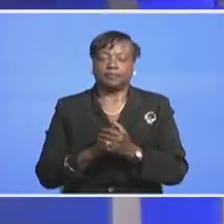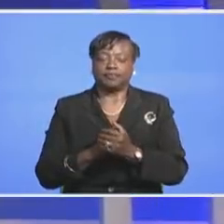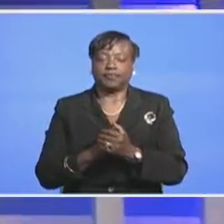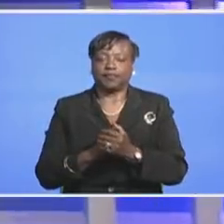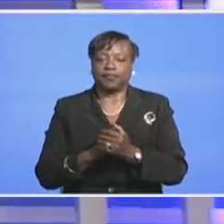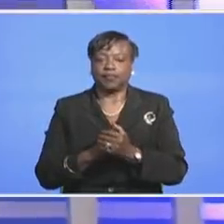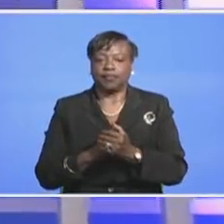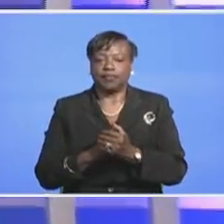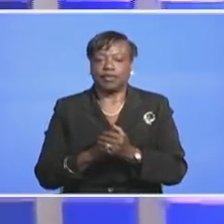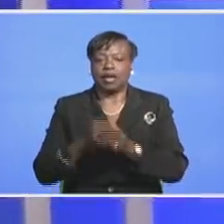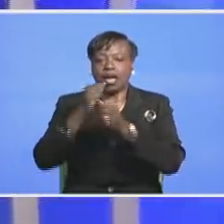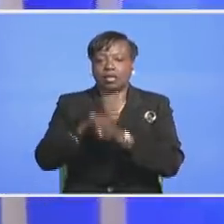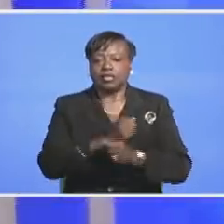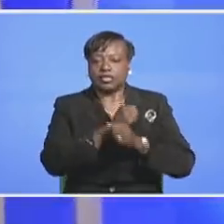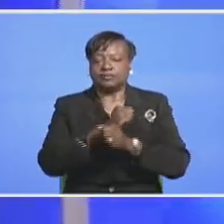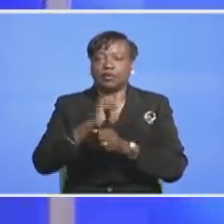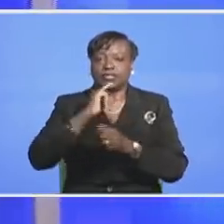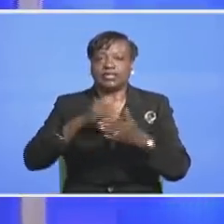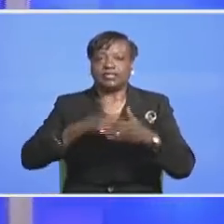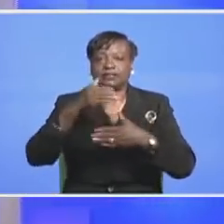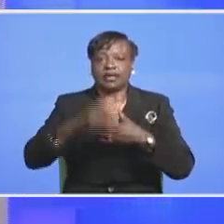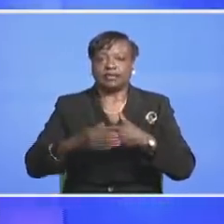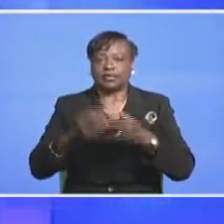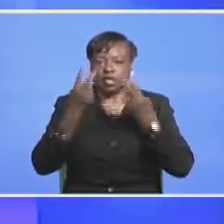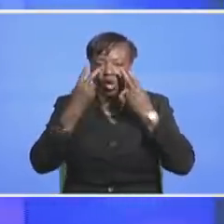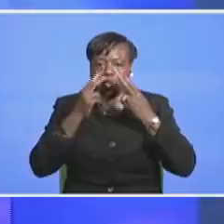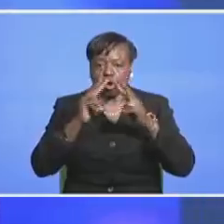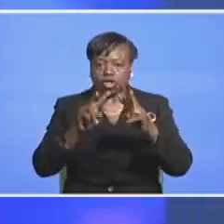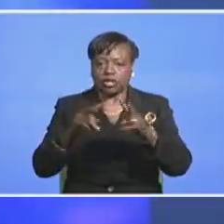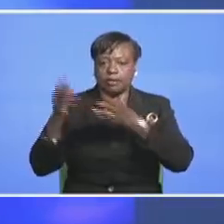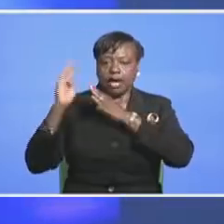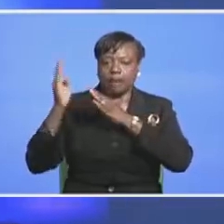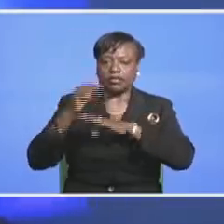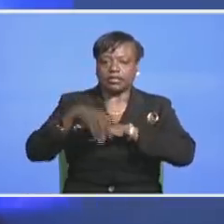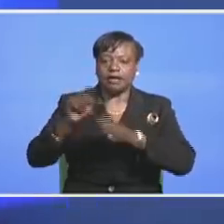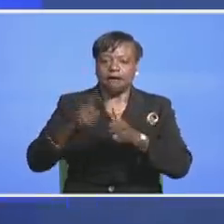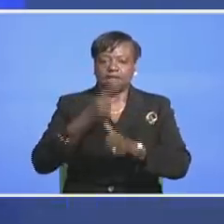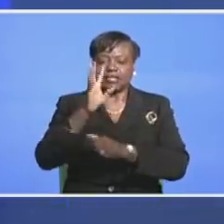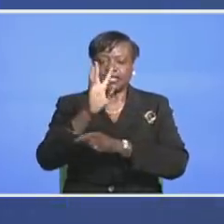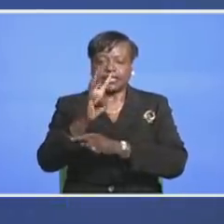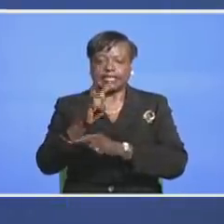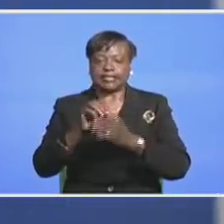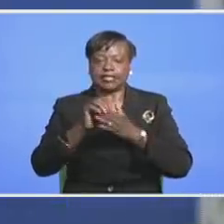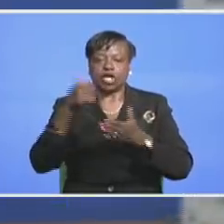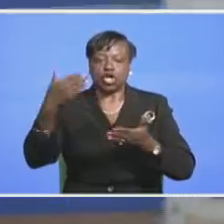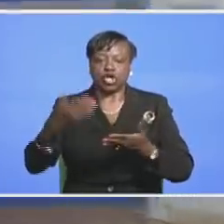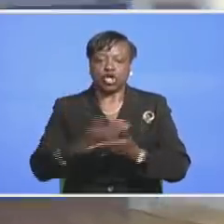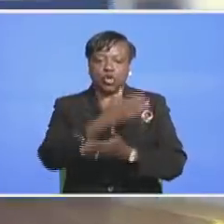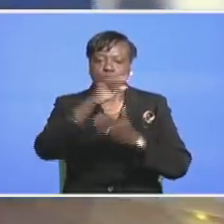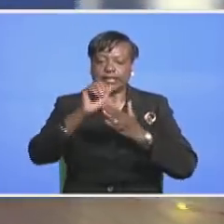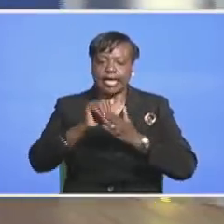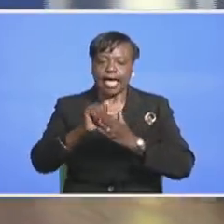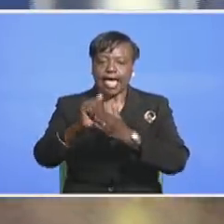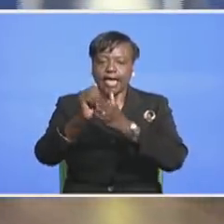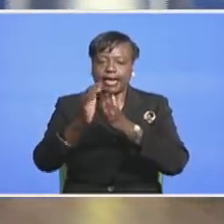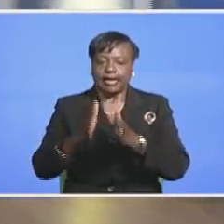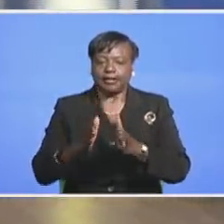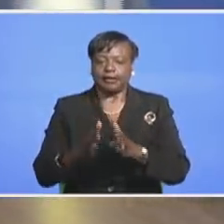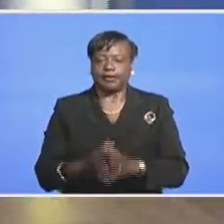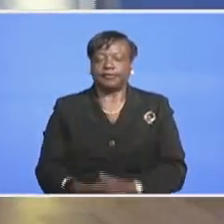Stay with us. Sports is next. You're watching the Bahamas Tonight, first at 6, the news leader.